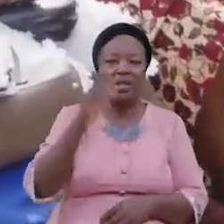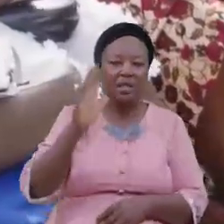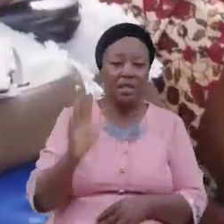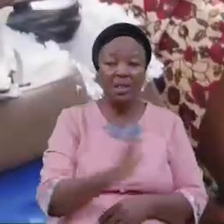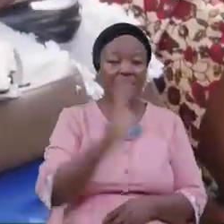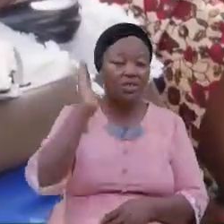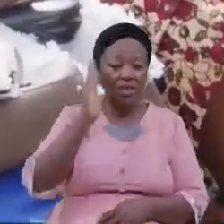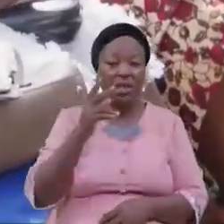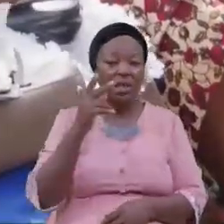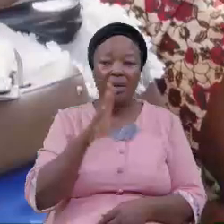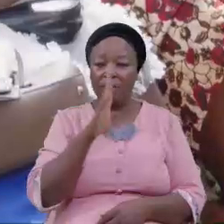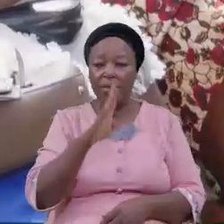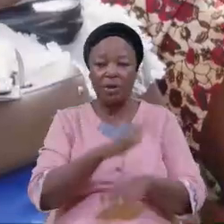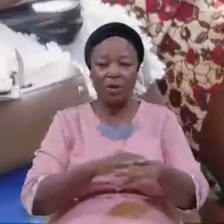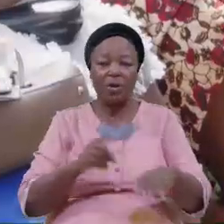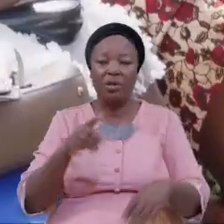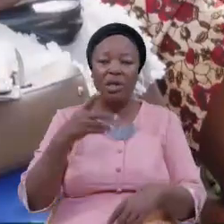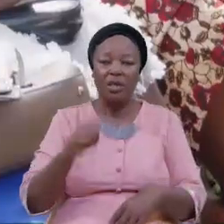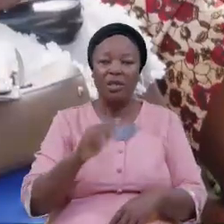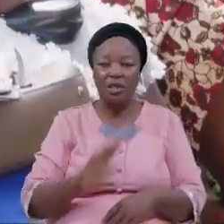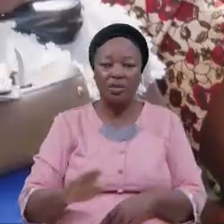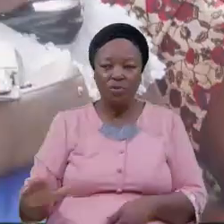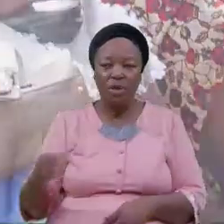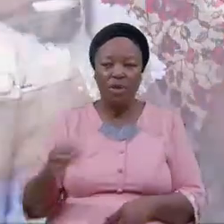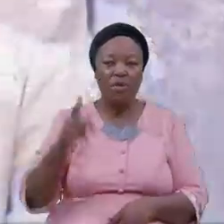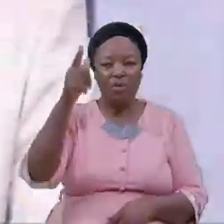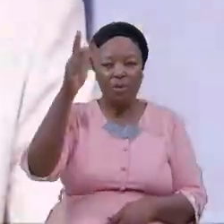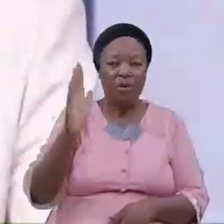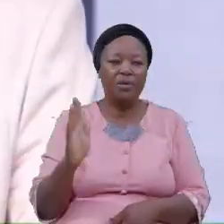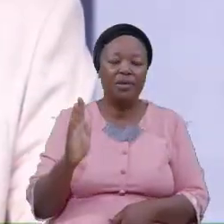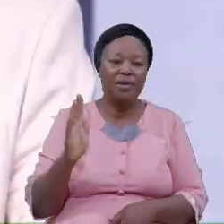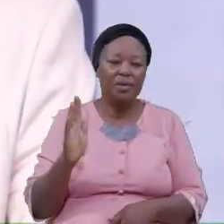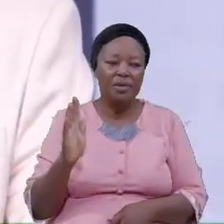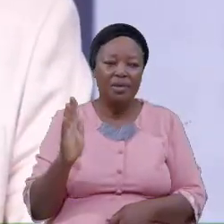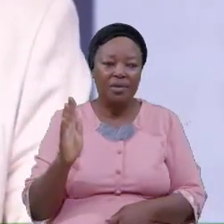called the children of God.